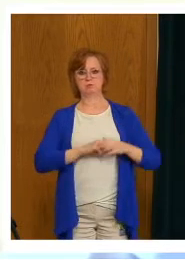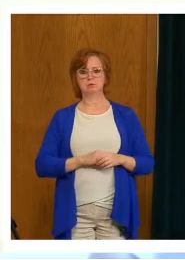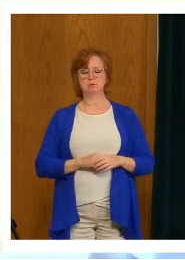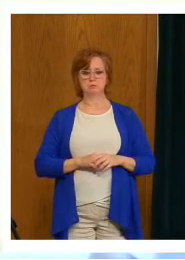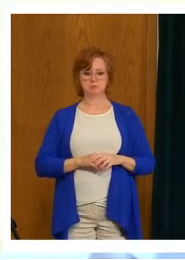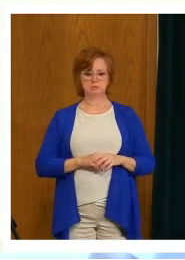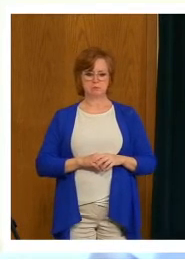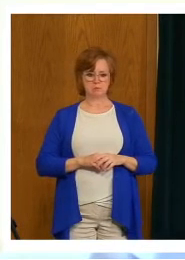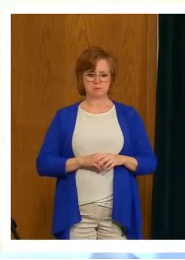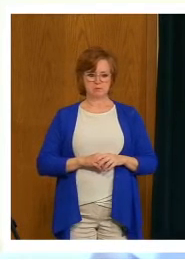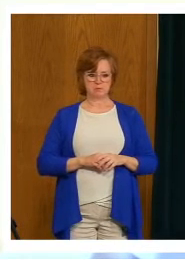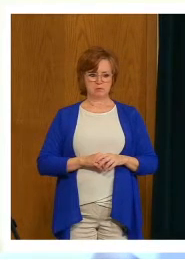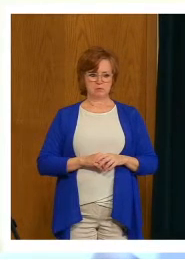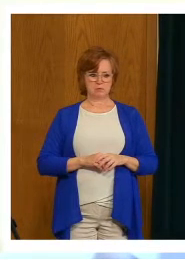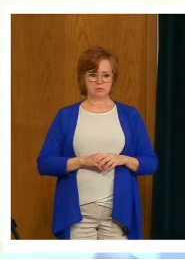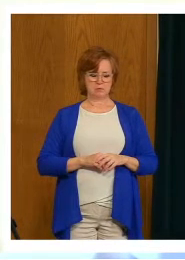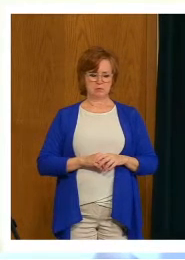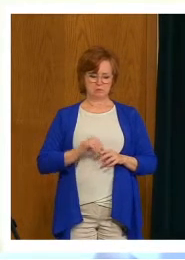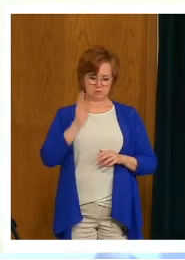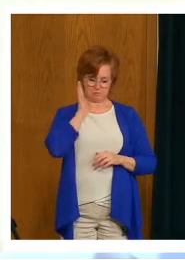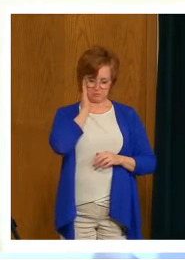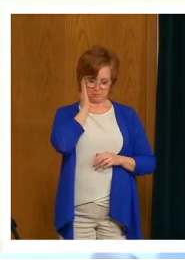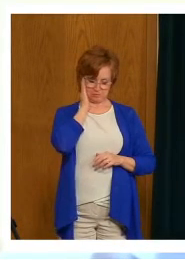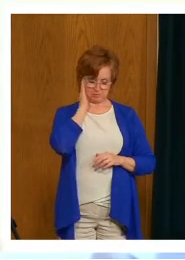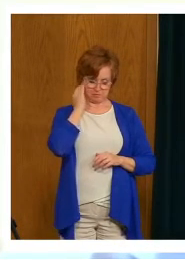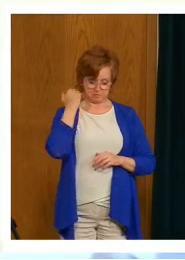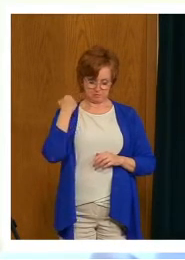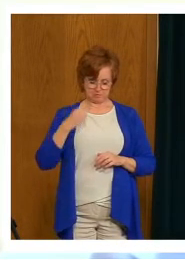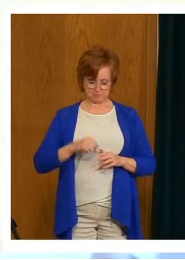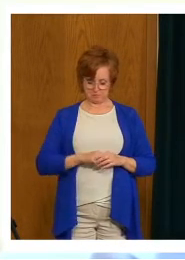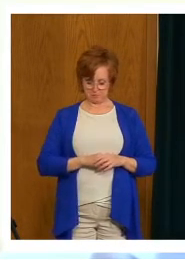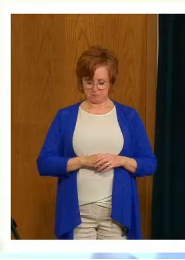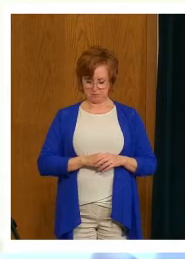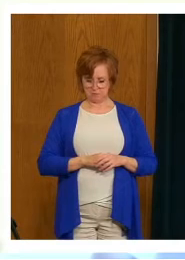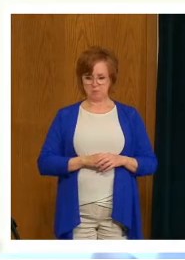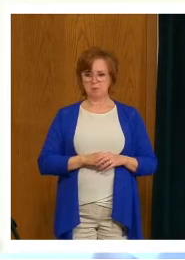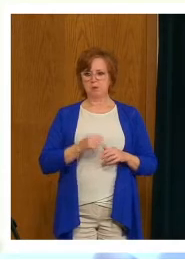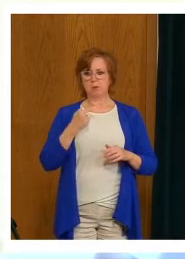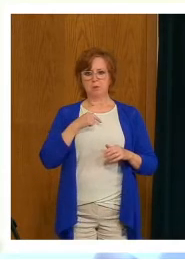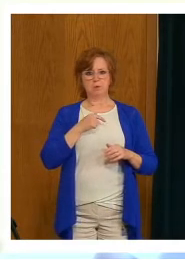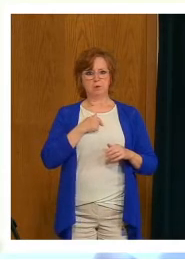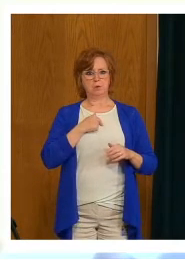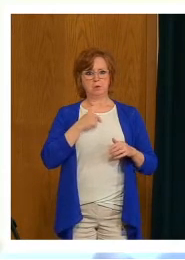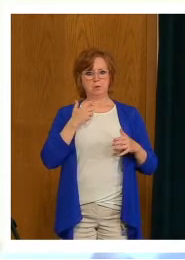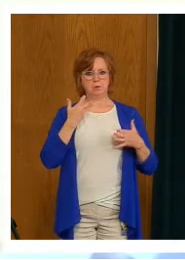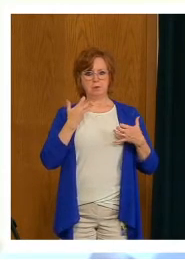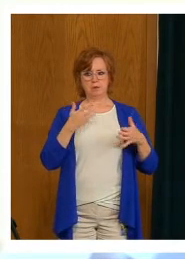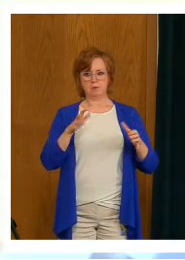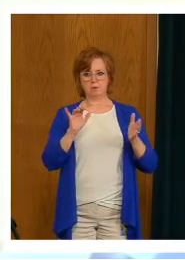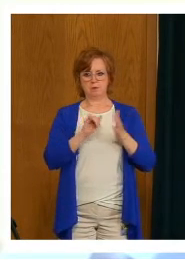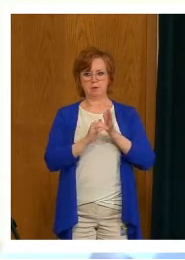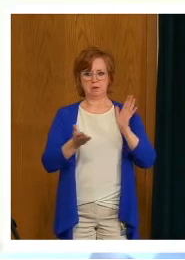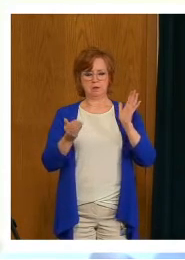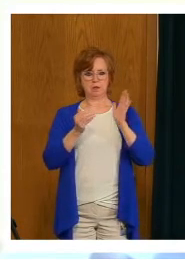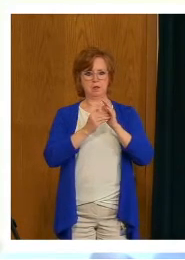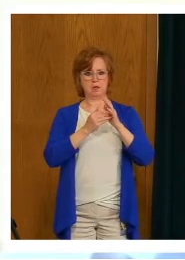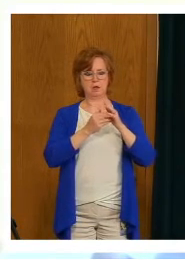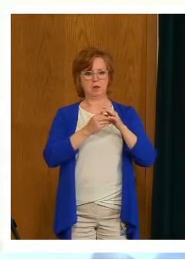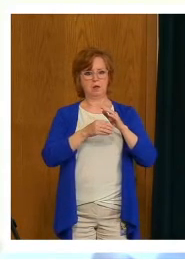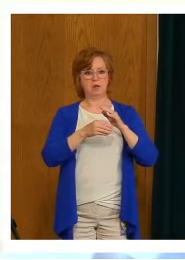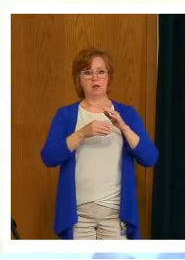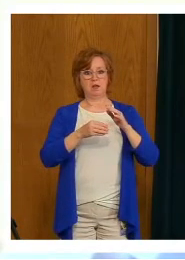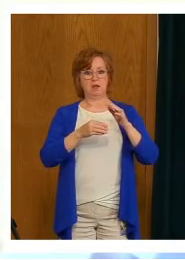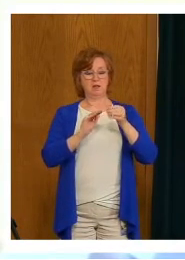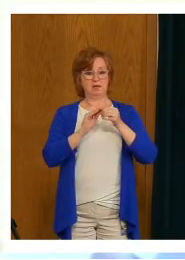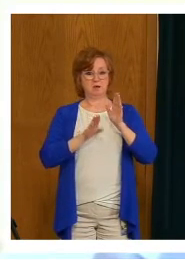that the last thing you want to see is a fourth wave in late summer, early fall when we move indoors again. So that's the second